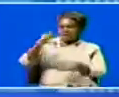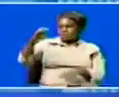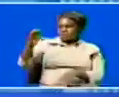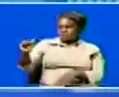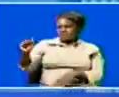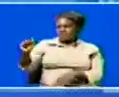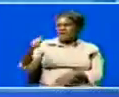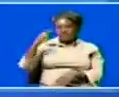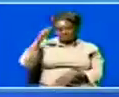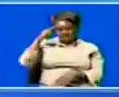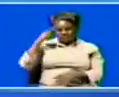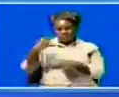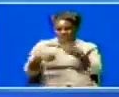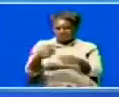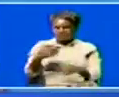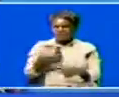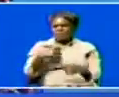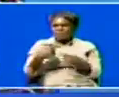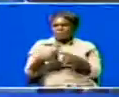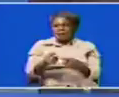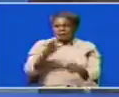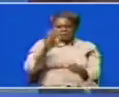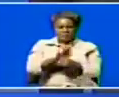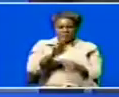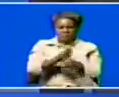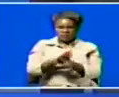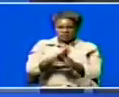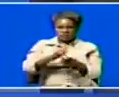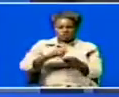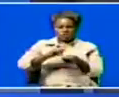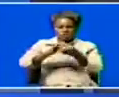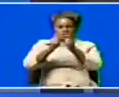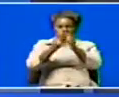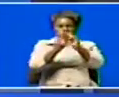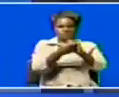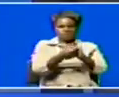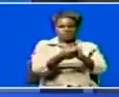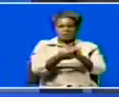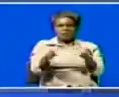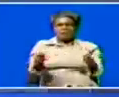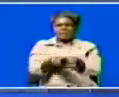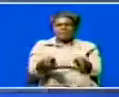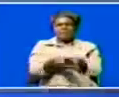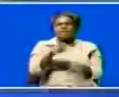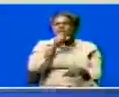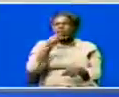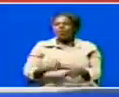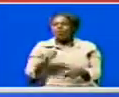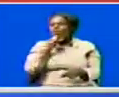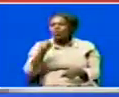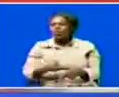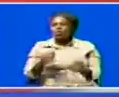there's progress. Mm-hmm. But then, you know, there's a lot of recycling. There's a lot of same old mm-hmm. on all sides of the divide.